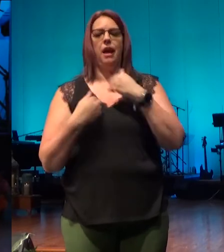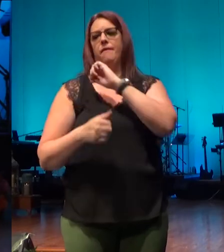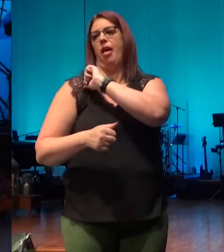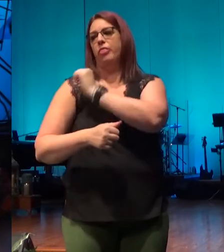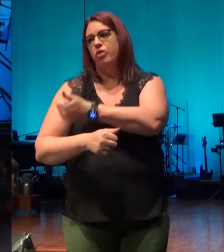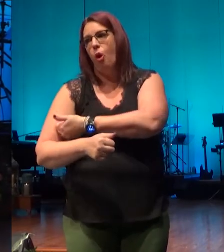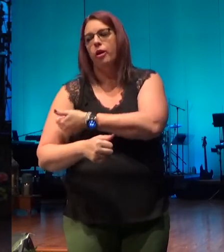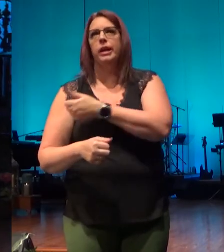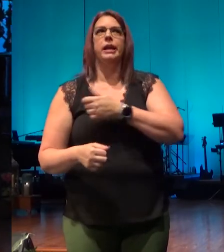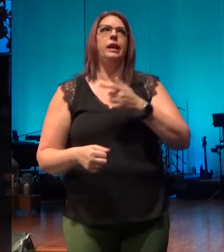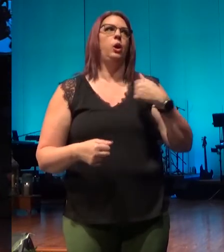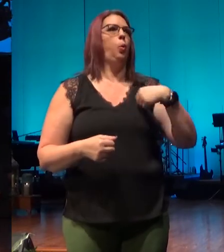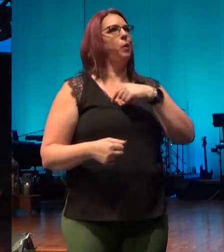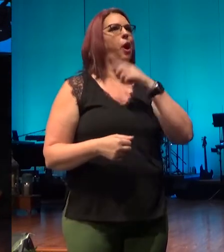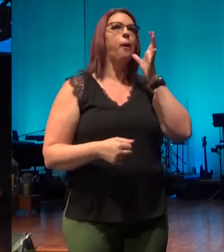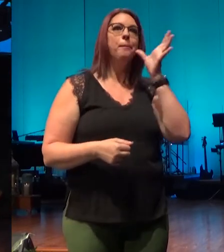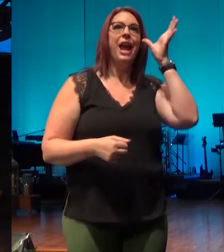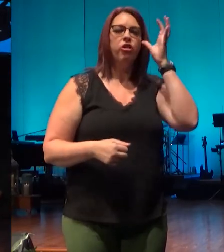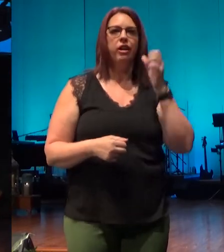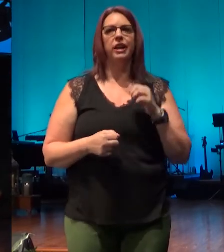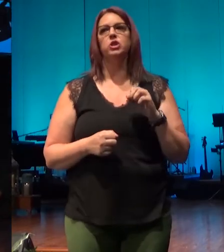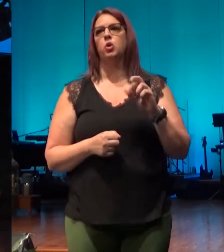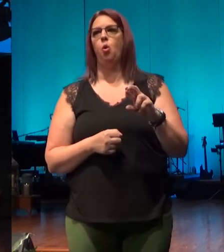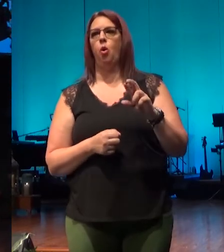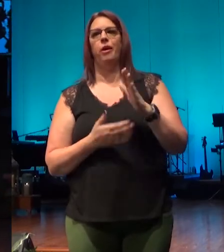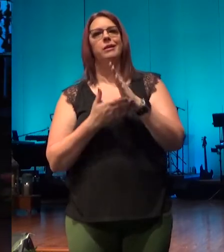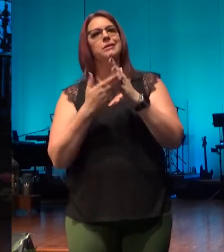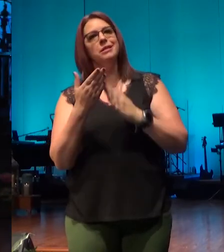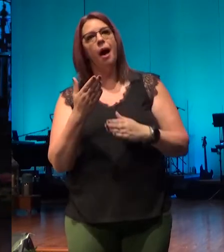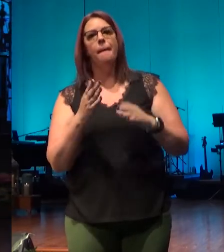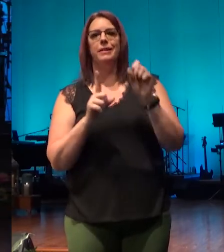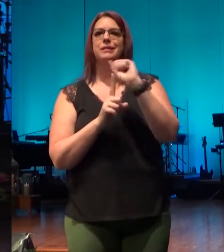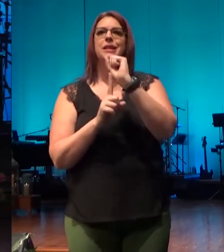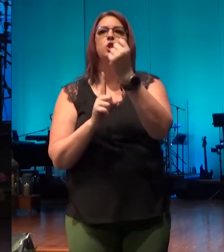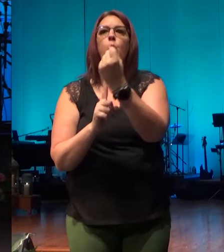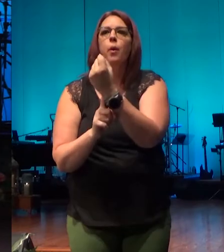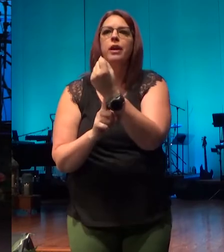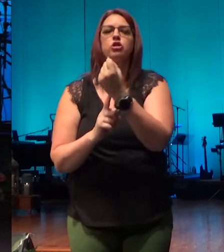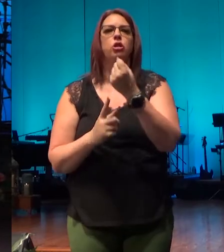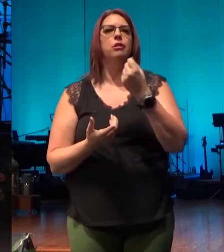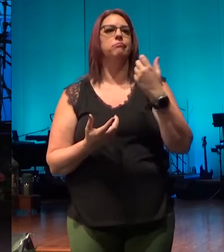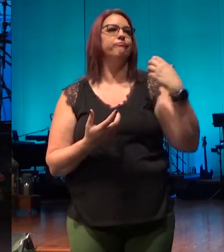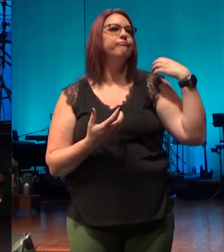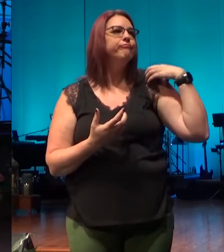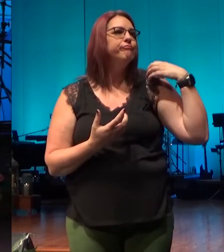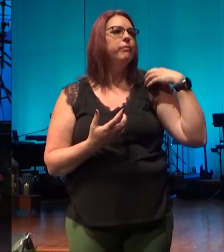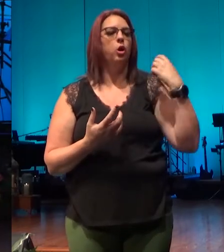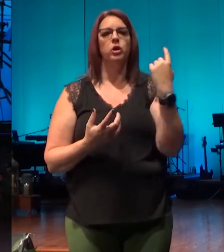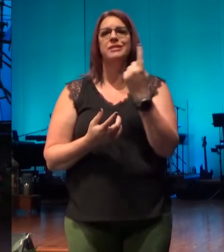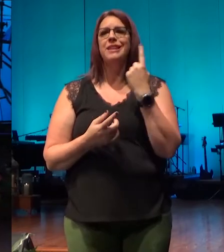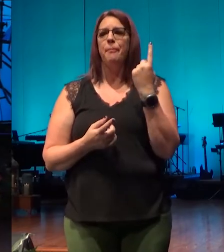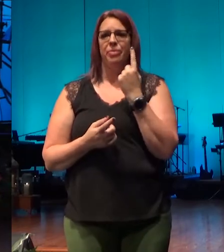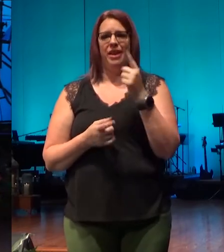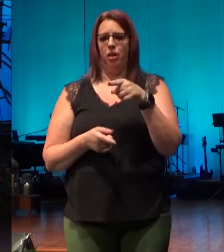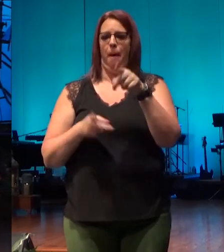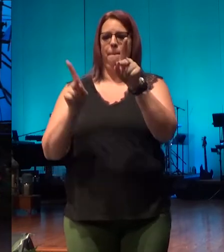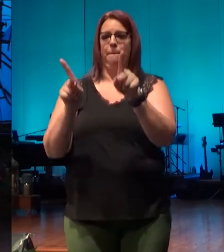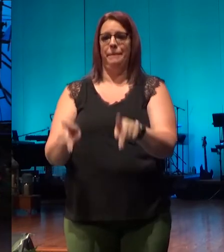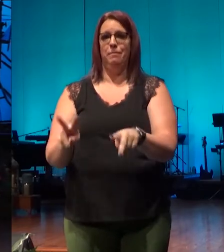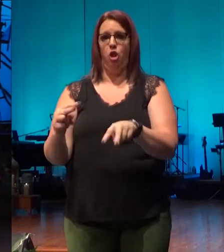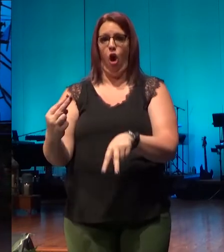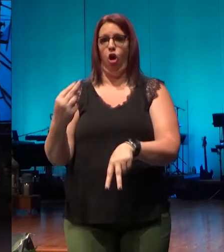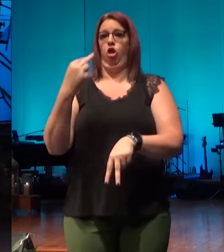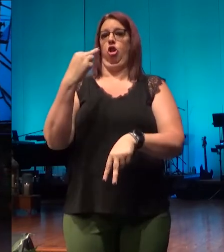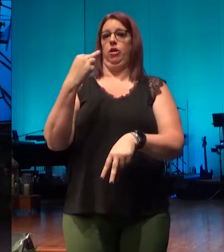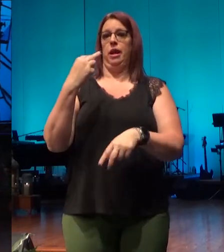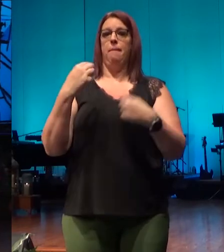are parents, or we are in some situation where people are looking to us, or we think they are. But what I've